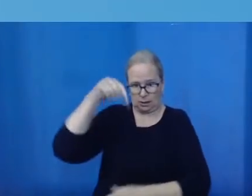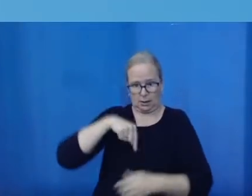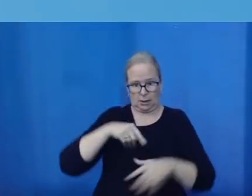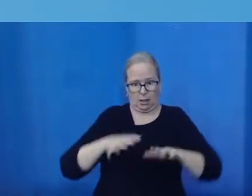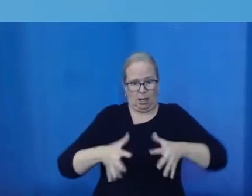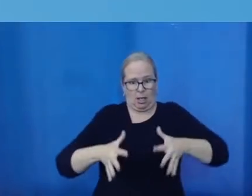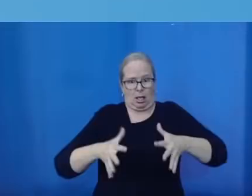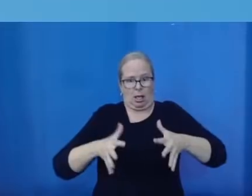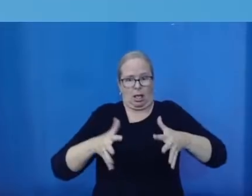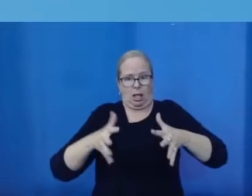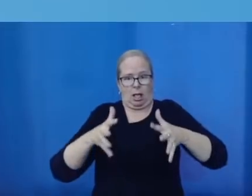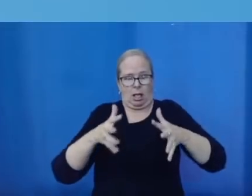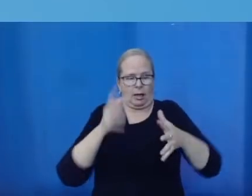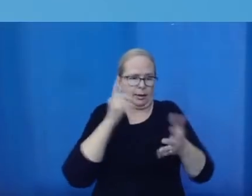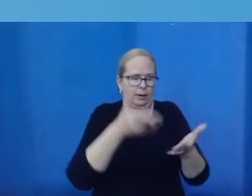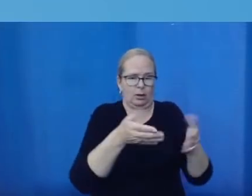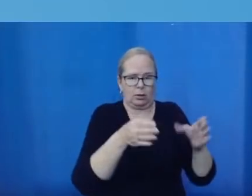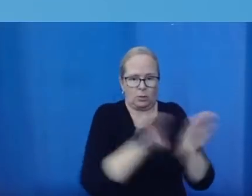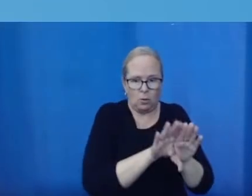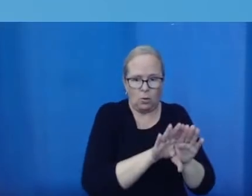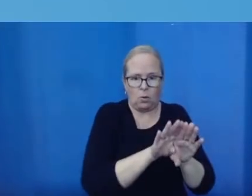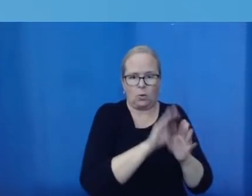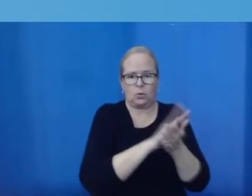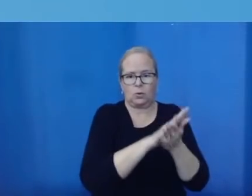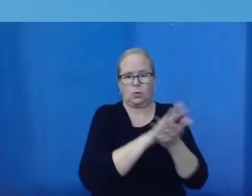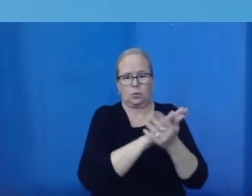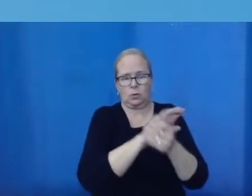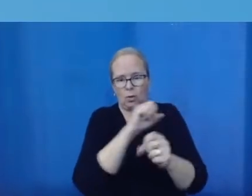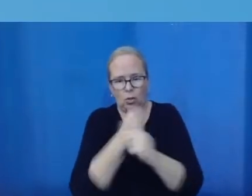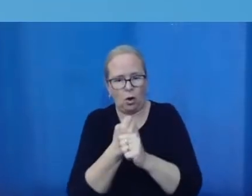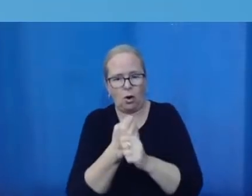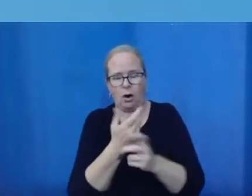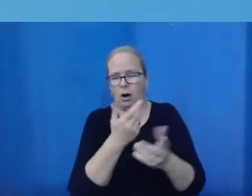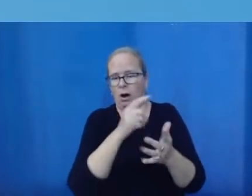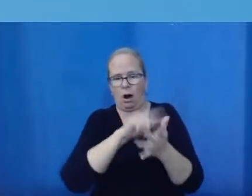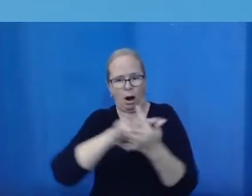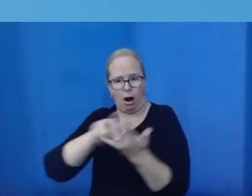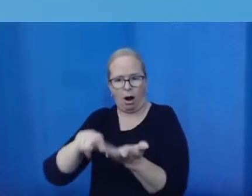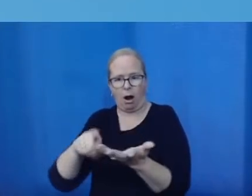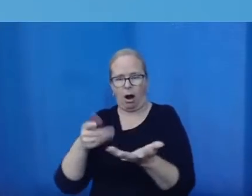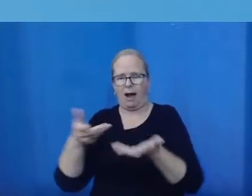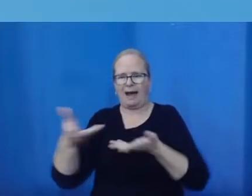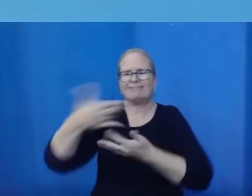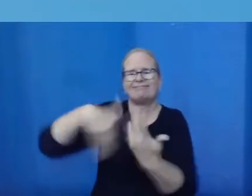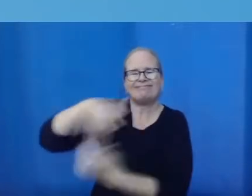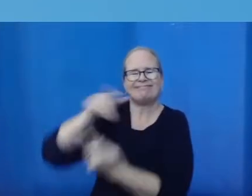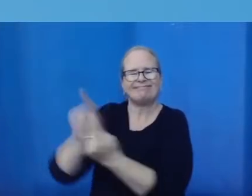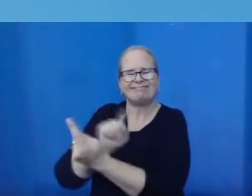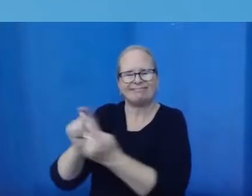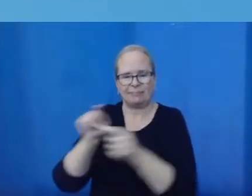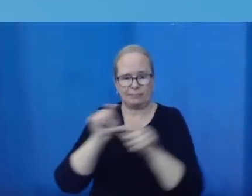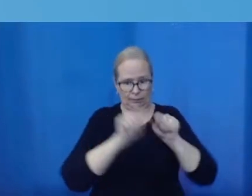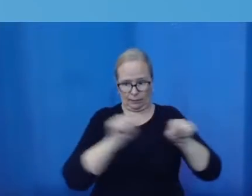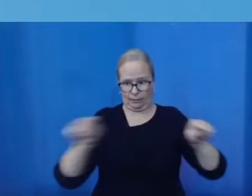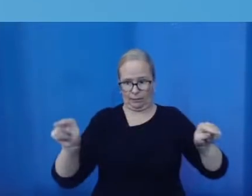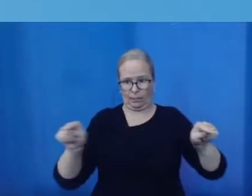self-efficacy. And so being socially isolated directly limits that piece of development. If you can go on to the next